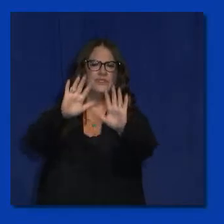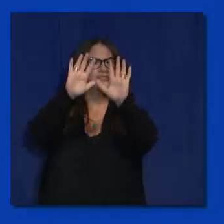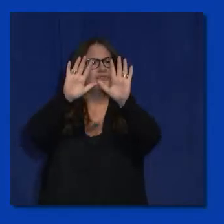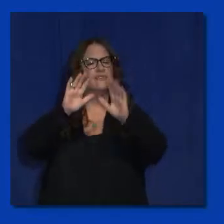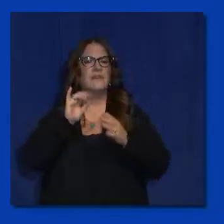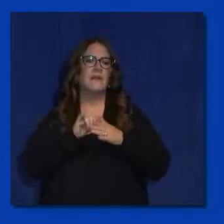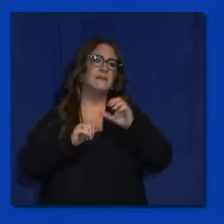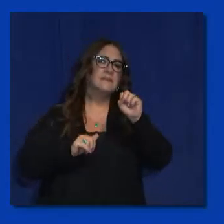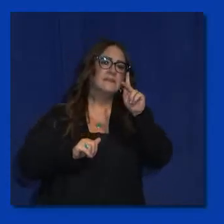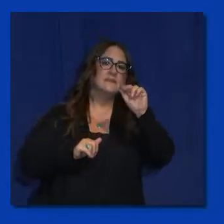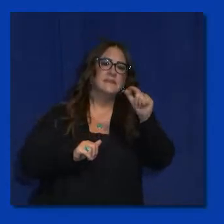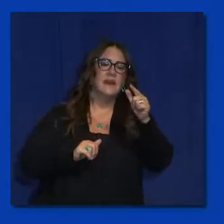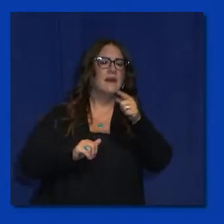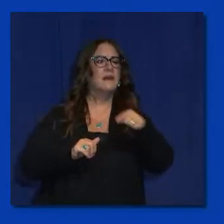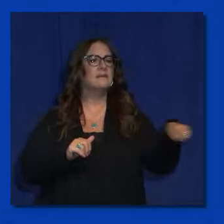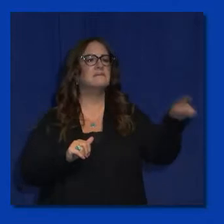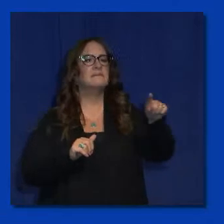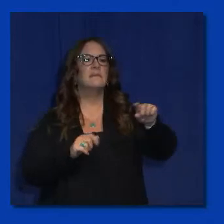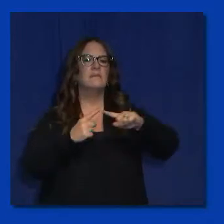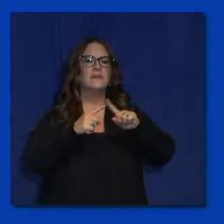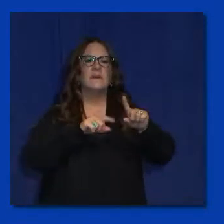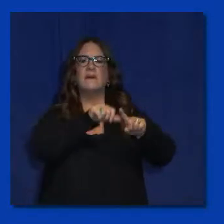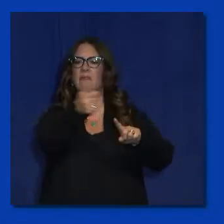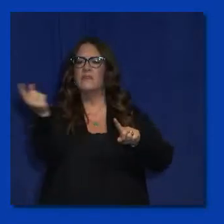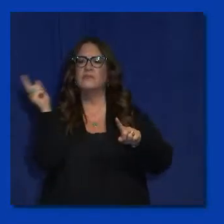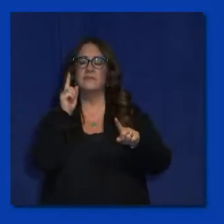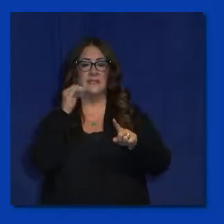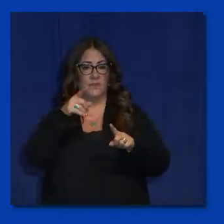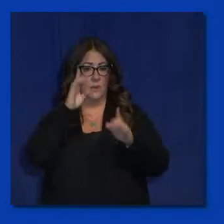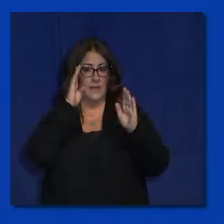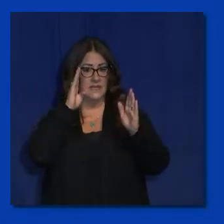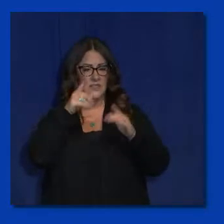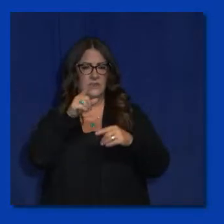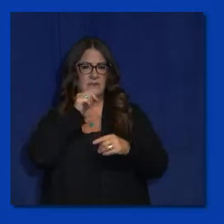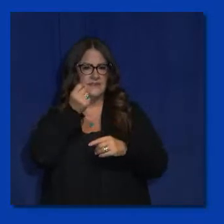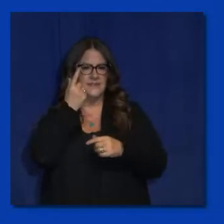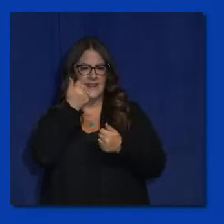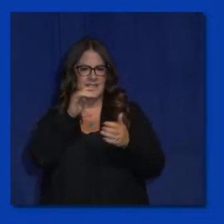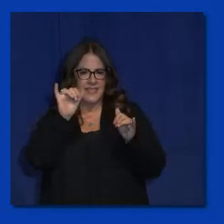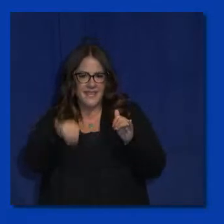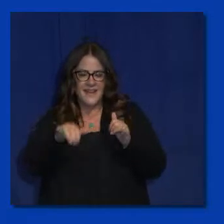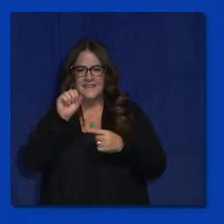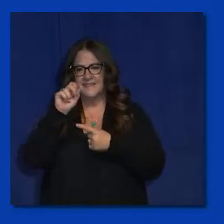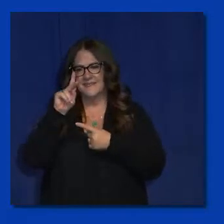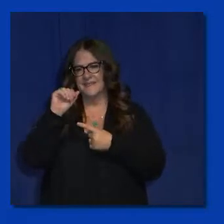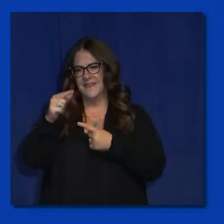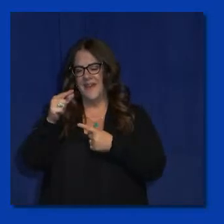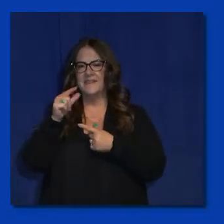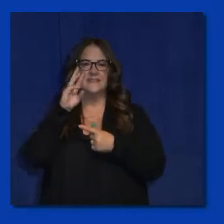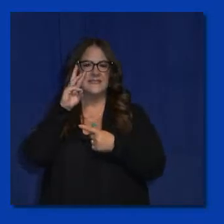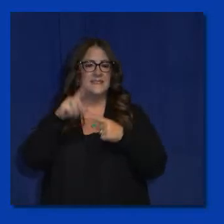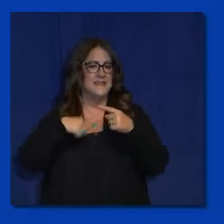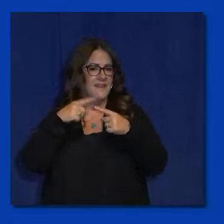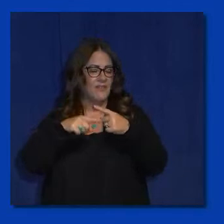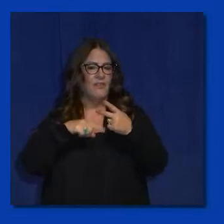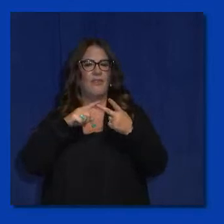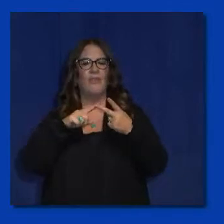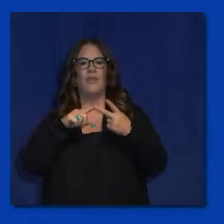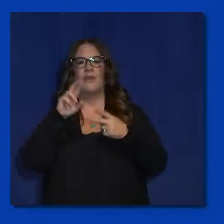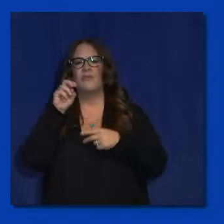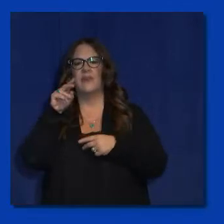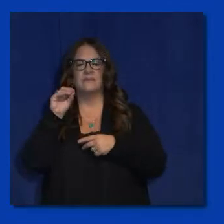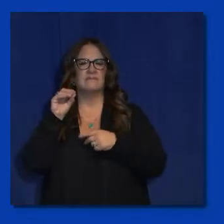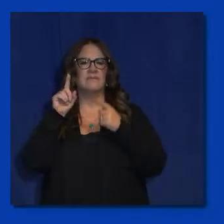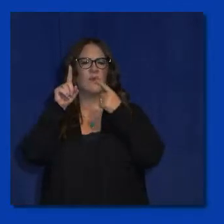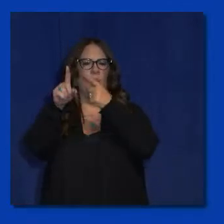and others, and again, if any of you are paying attention, you didn't understand any of that. SCAG, sixth cycle RENA goal through 2030. It's